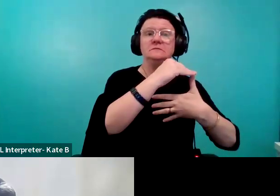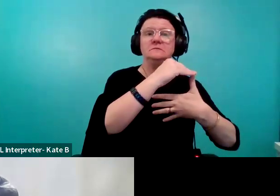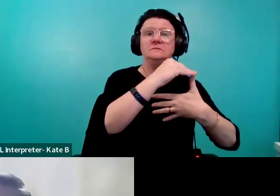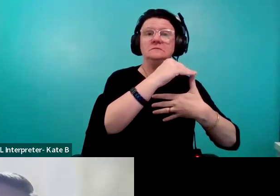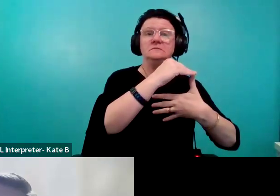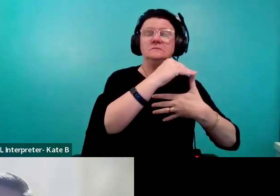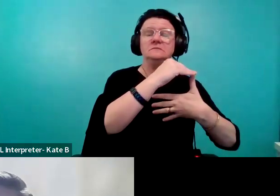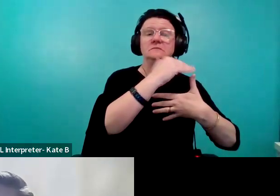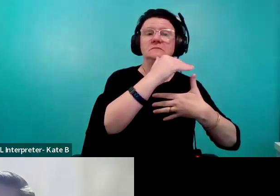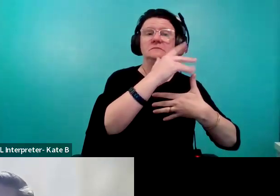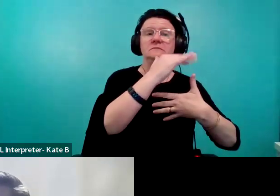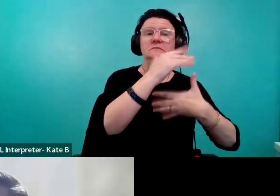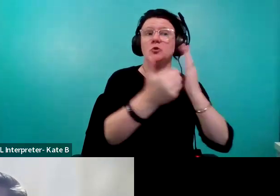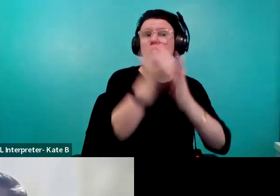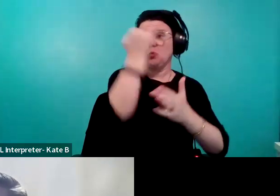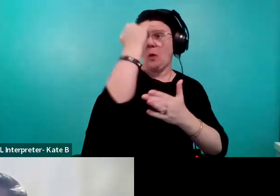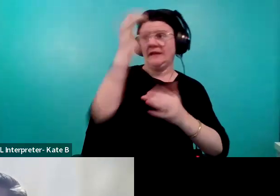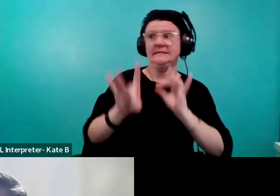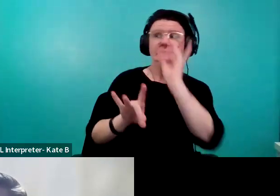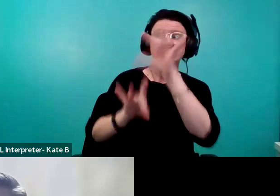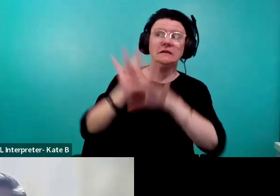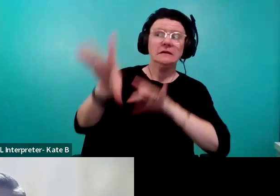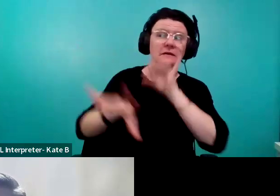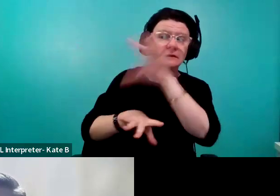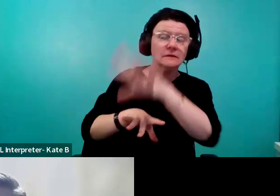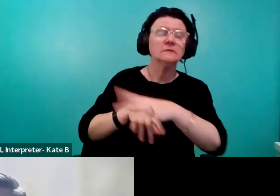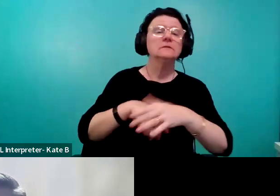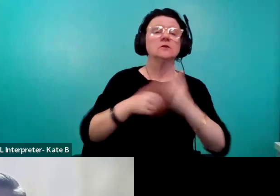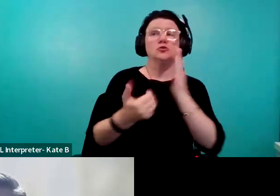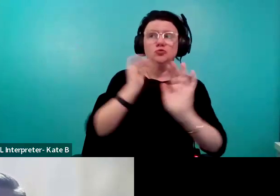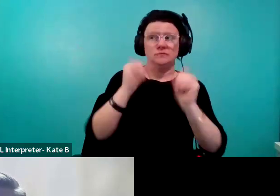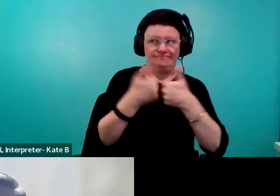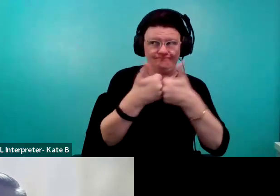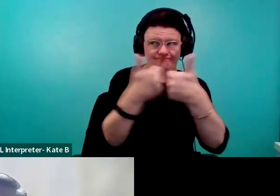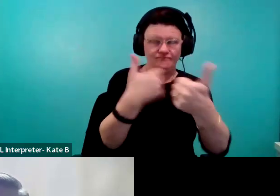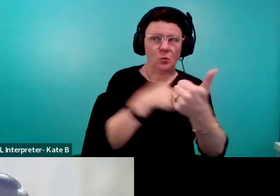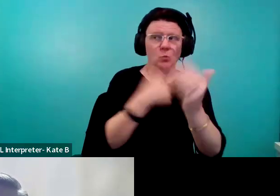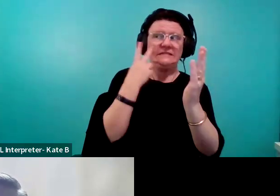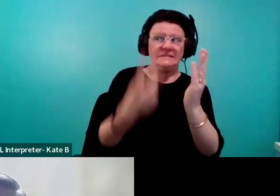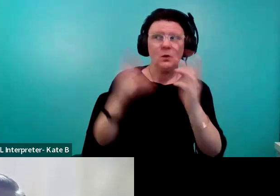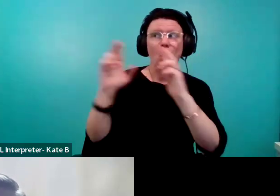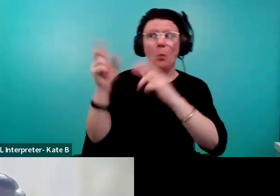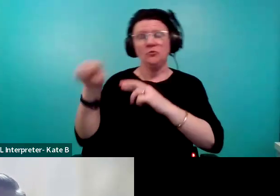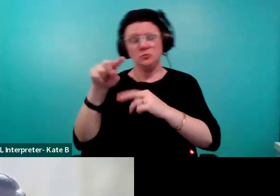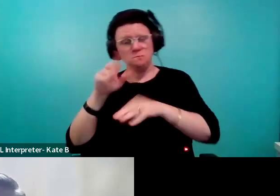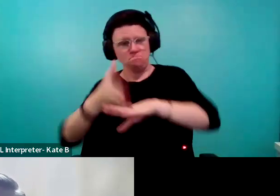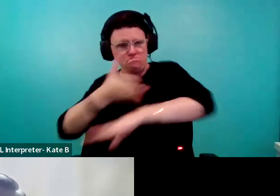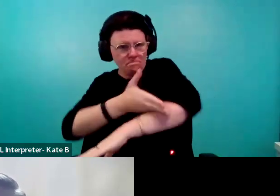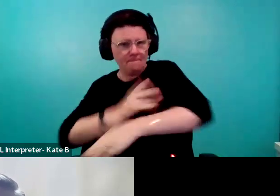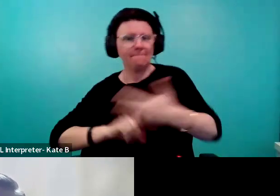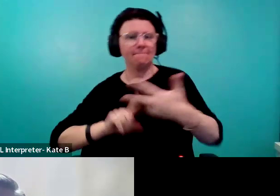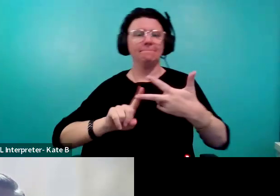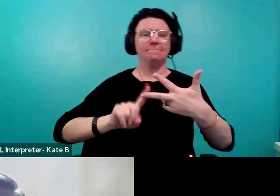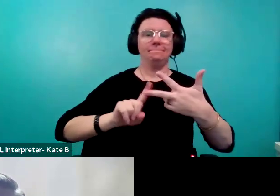some new ideas and issues that we would like to work on, and also